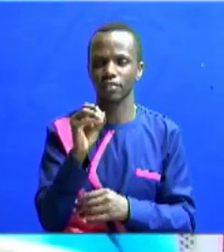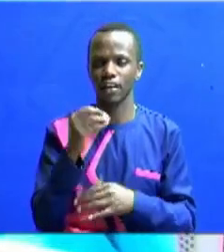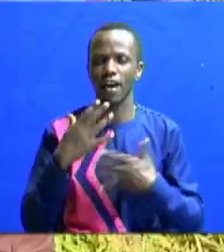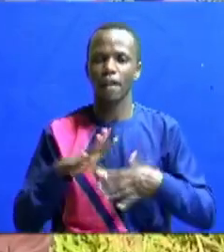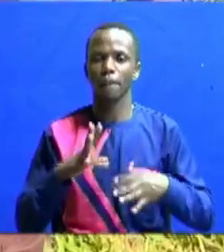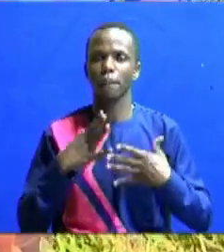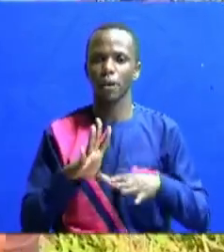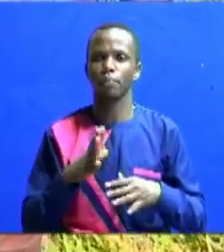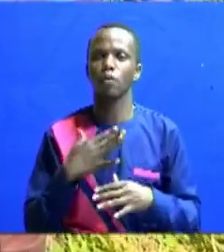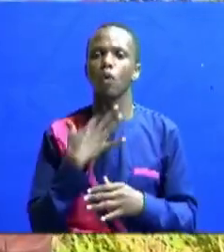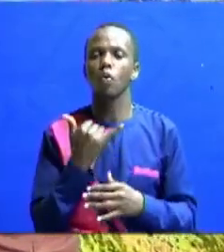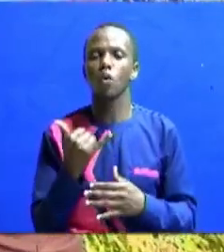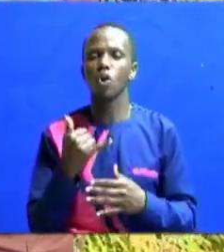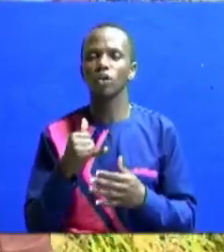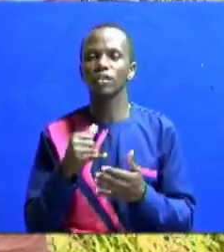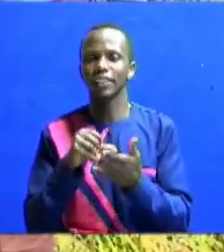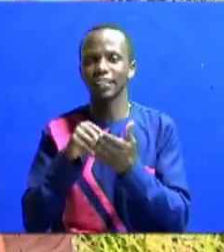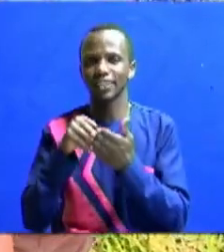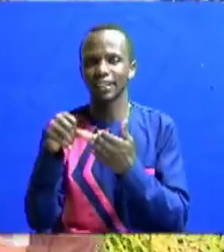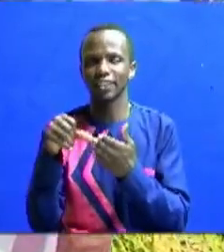treatment.